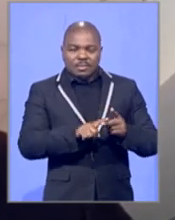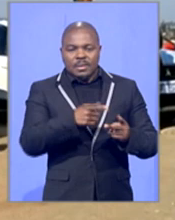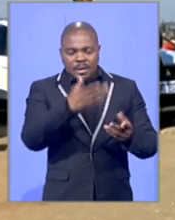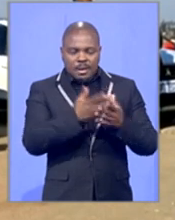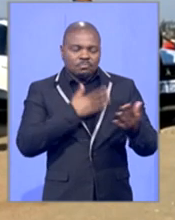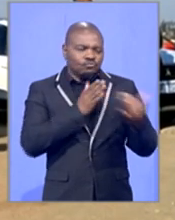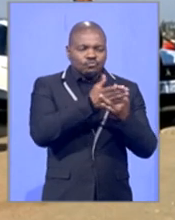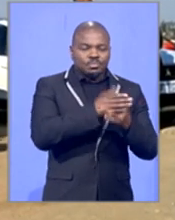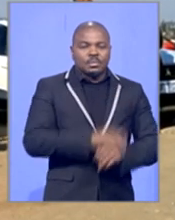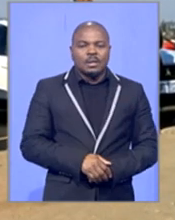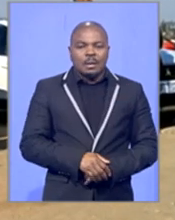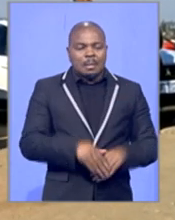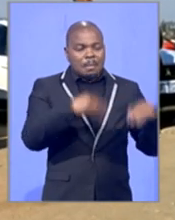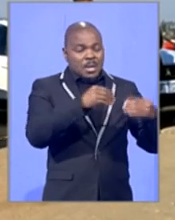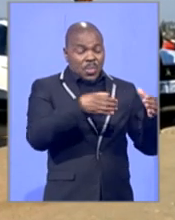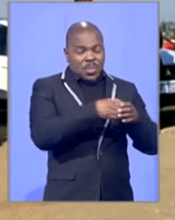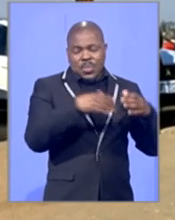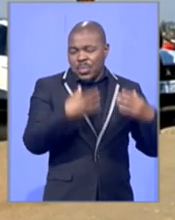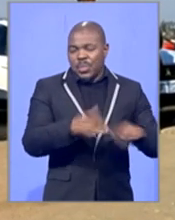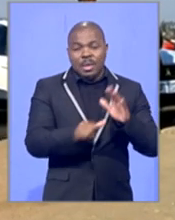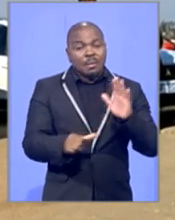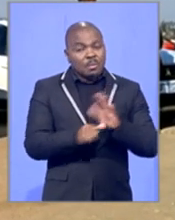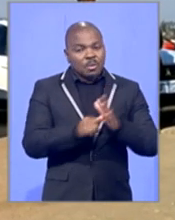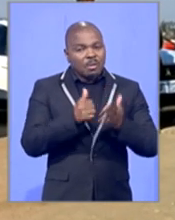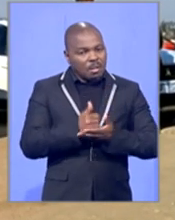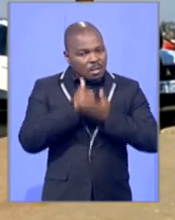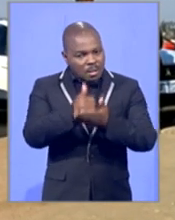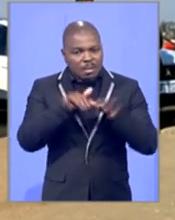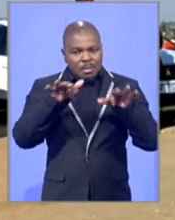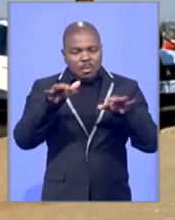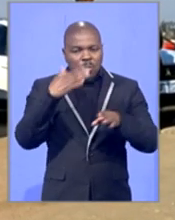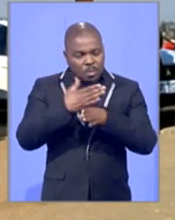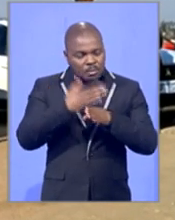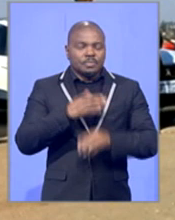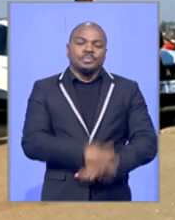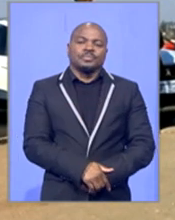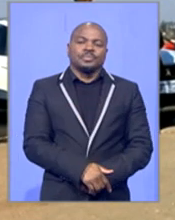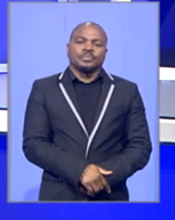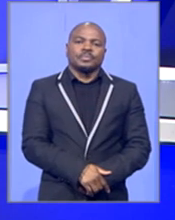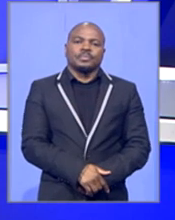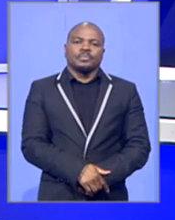action. Dikgobopotana di gata temo ya botlhokwa go buleleng batho dikgoba tsa mesumo.